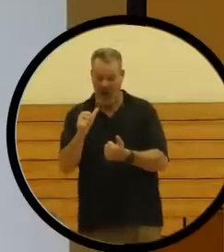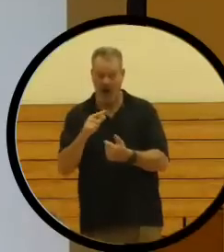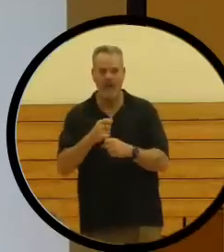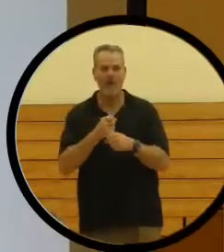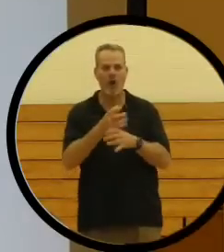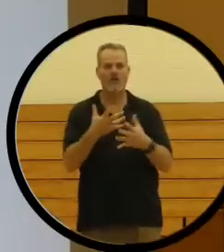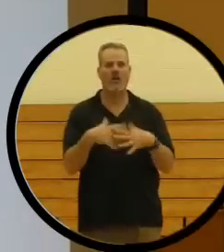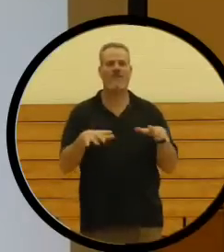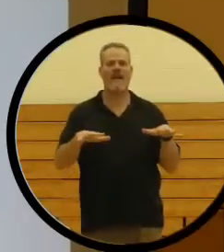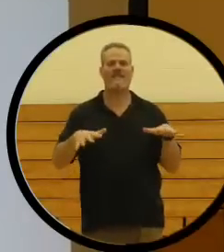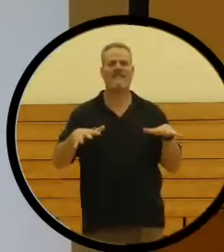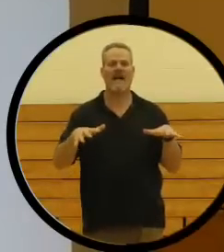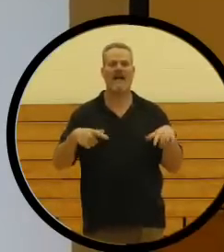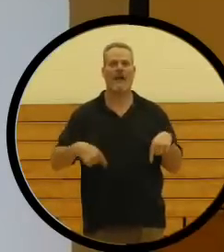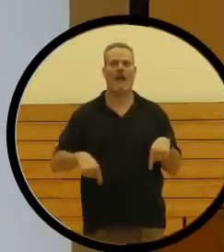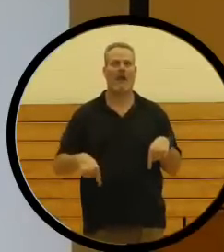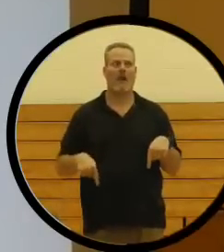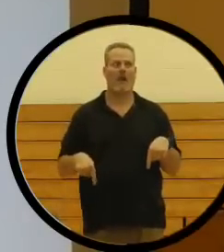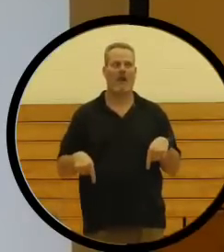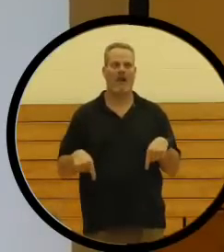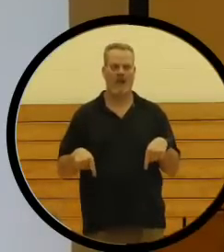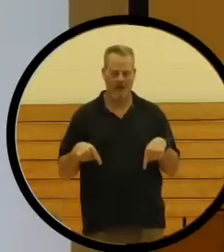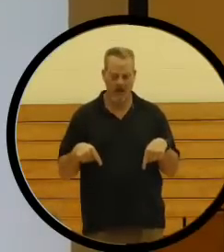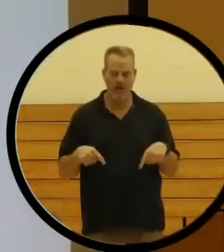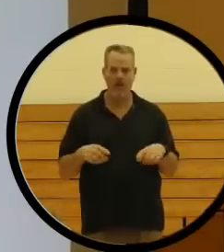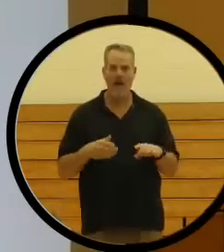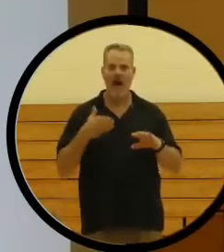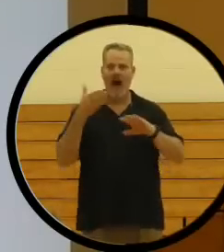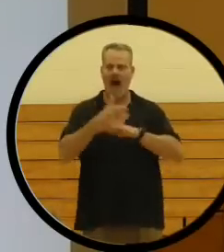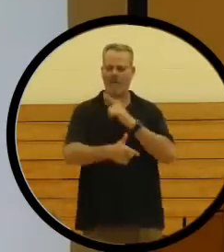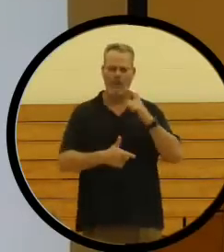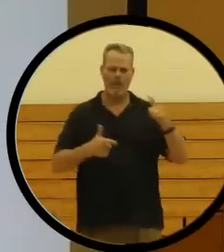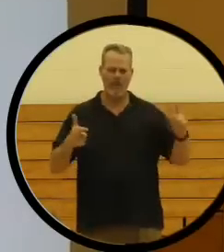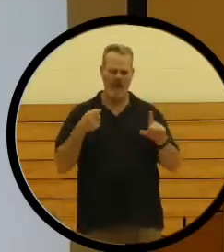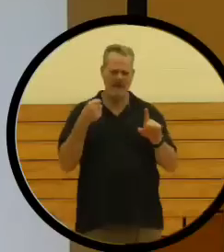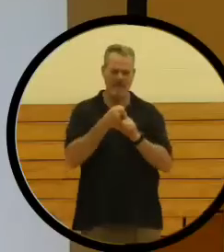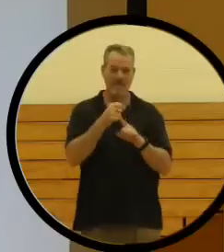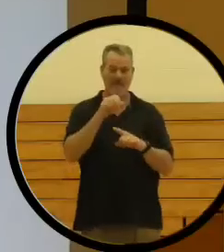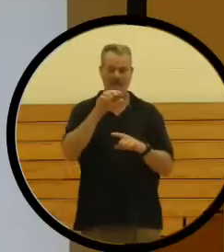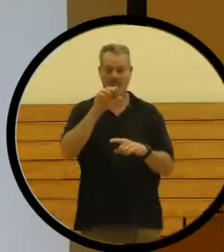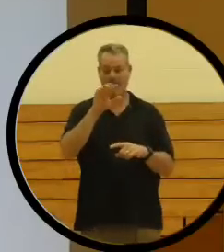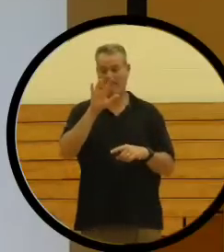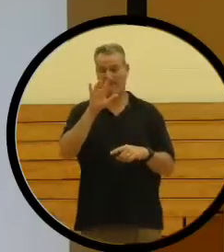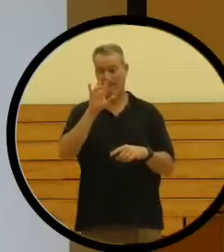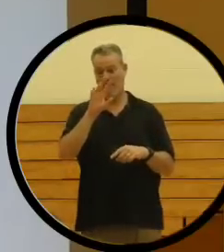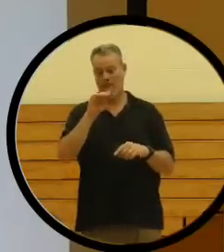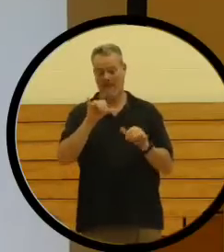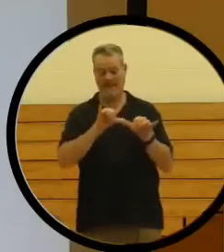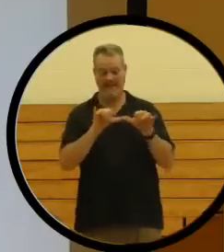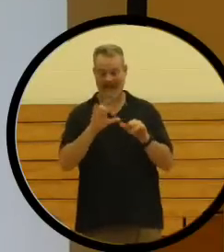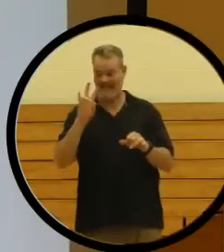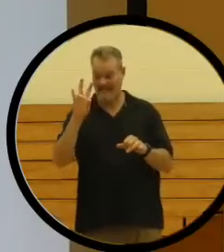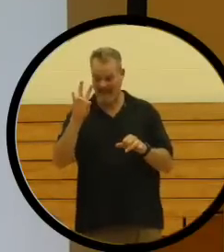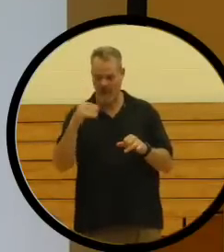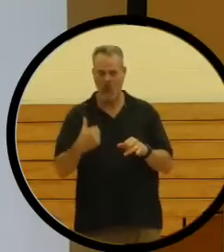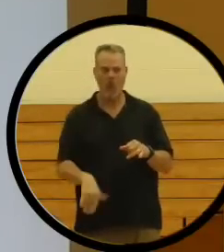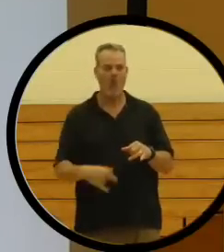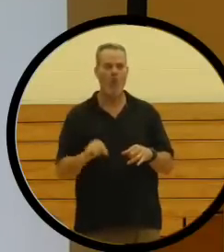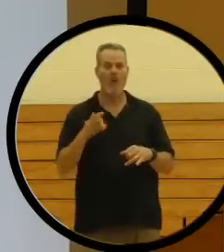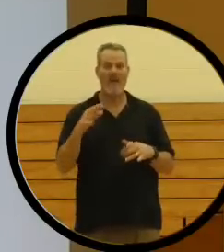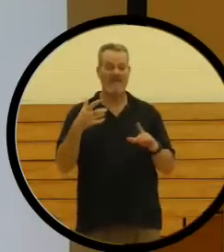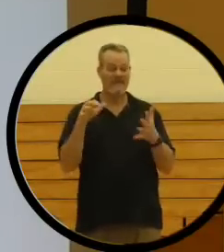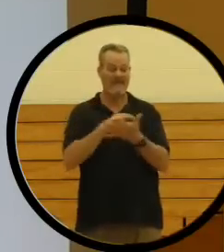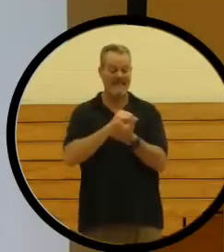anxiety. But after a big earthquake, like a magnitude 7, the aftershocks can be 5s and 6s. And if you've damaged a building